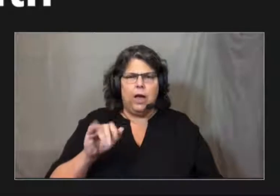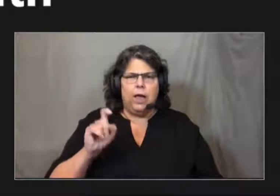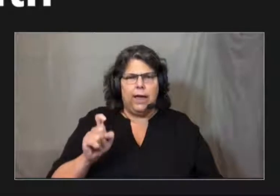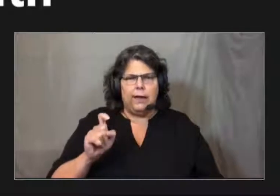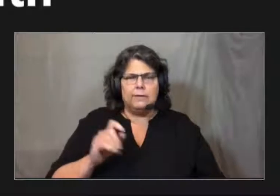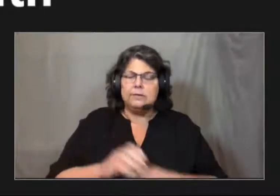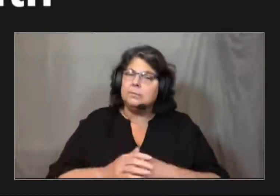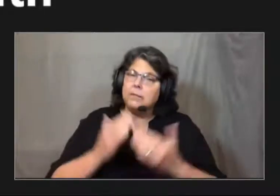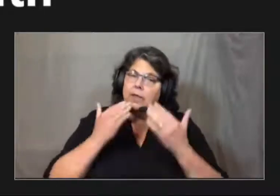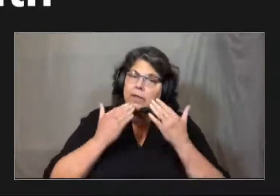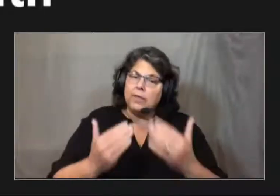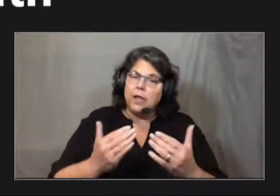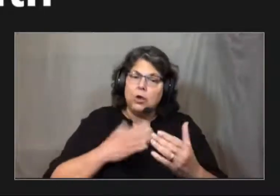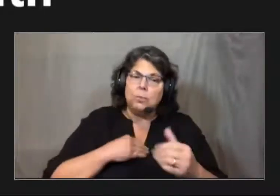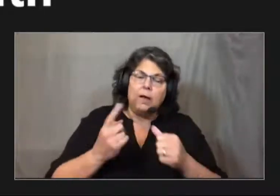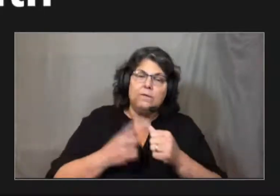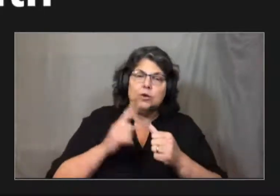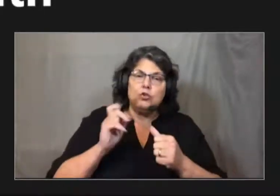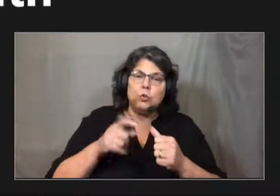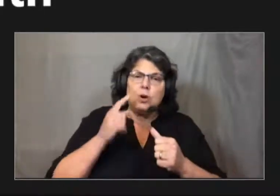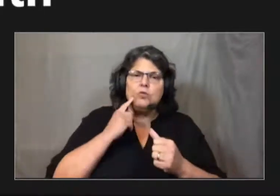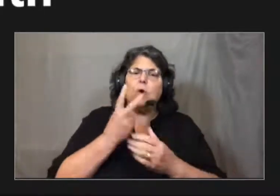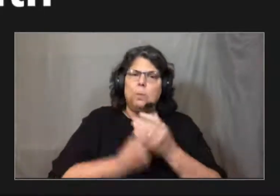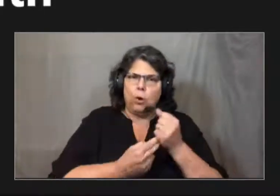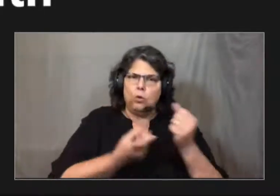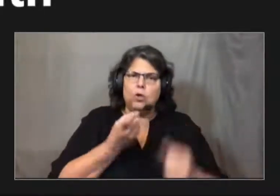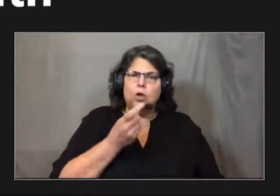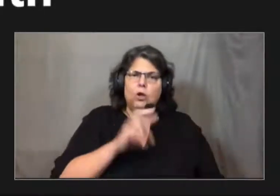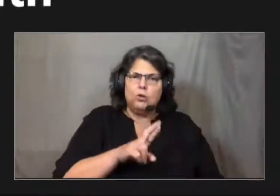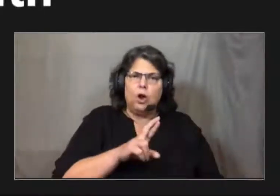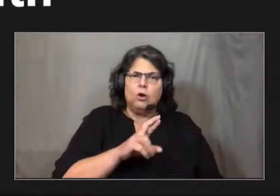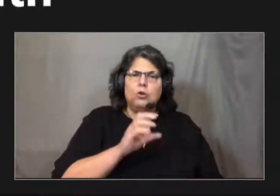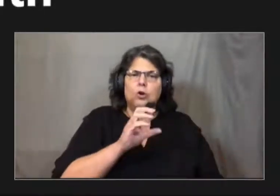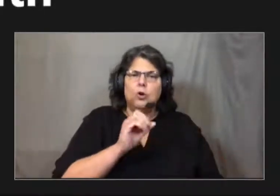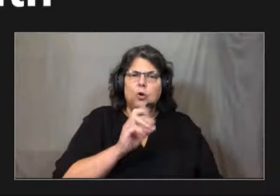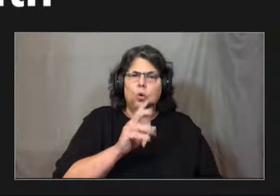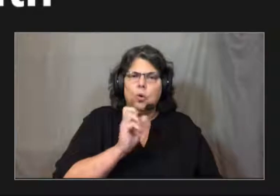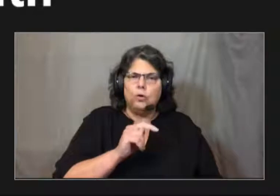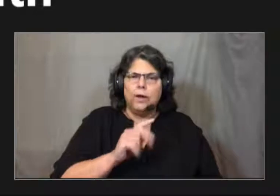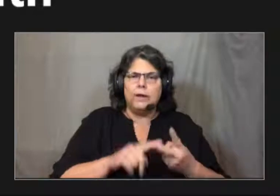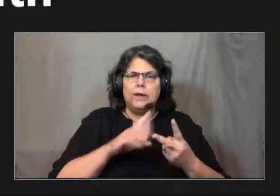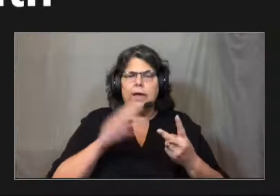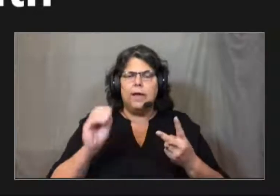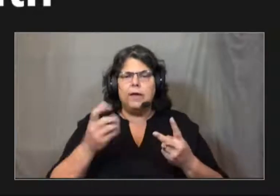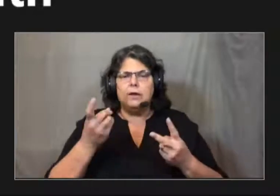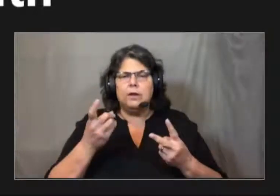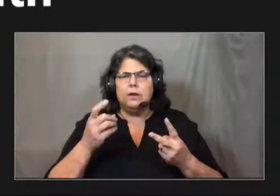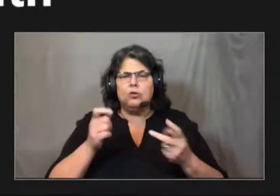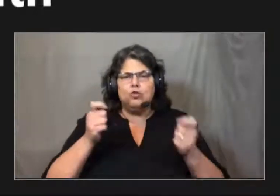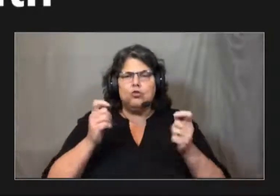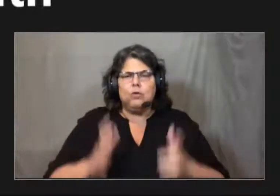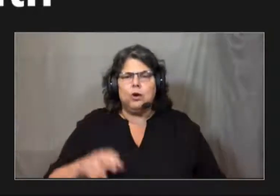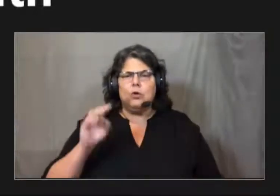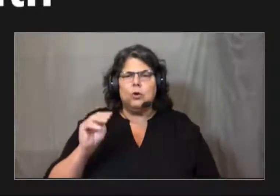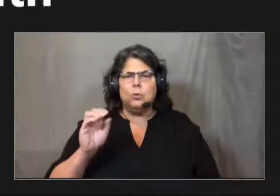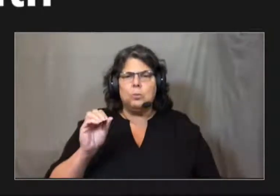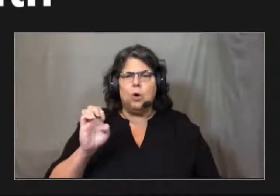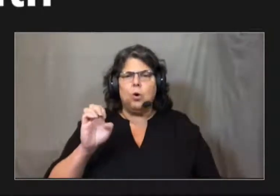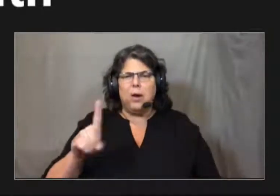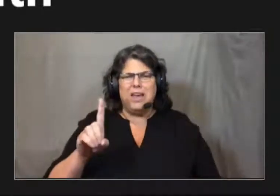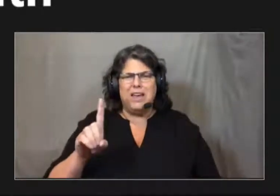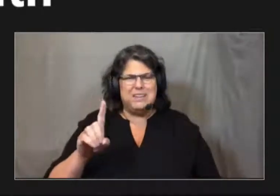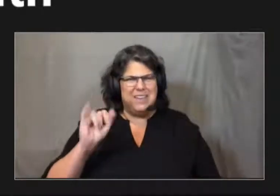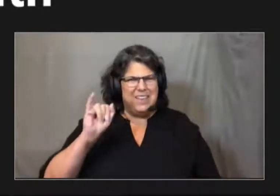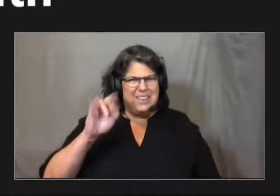first question, I think, is for both Dr. Coren and Director Moed about the bad air quality. We know that people who are already suffering